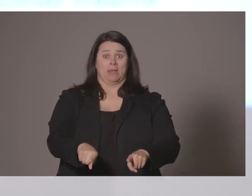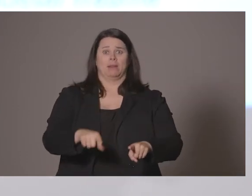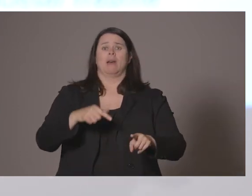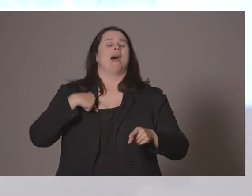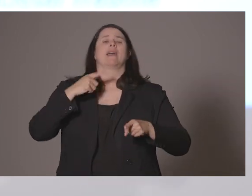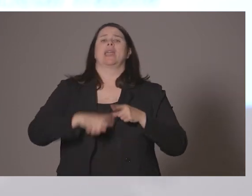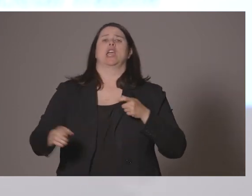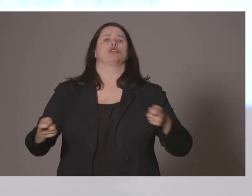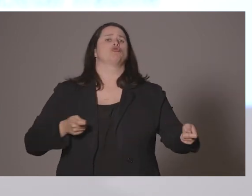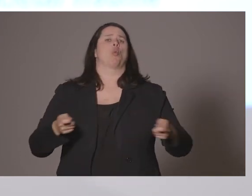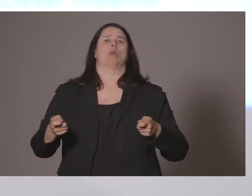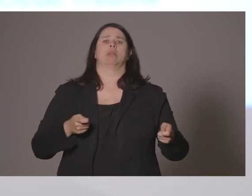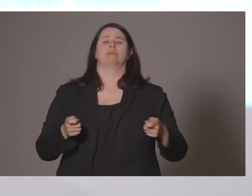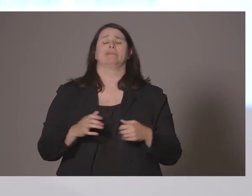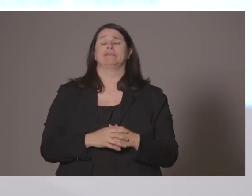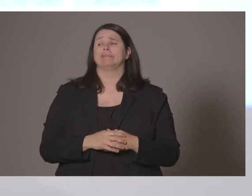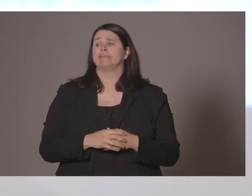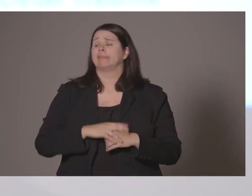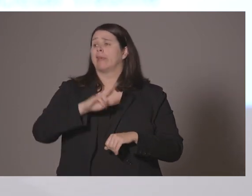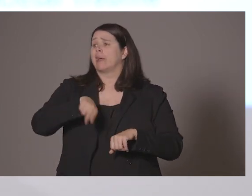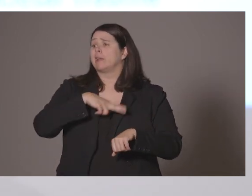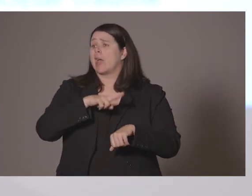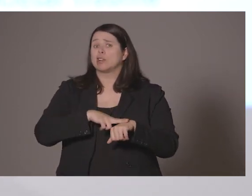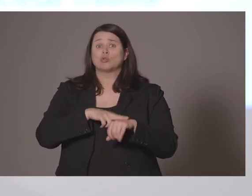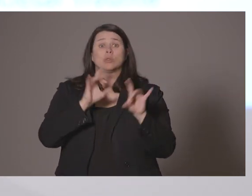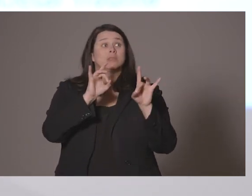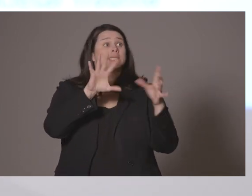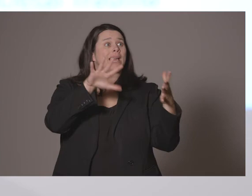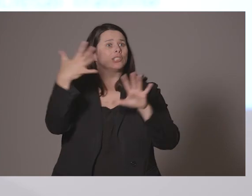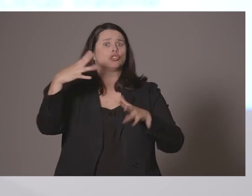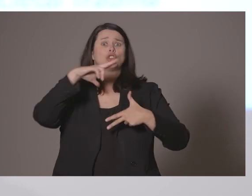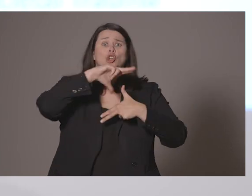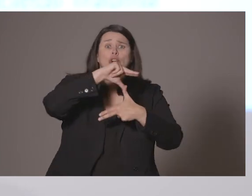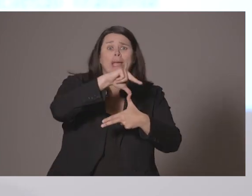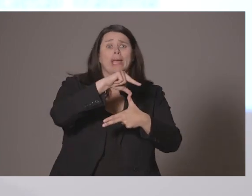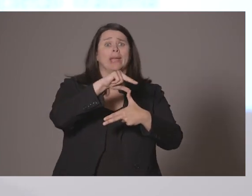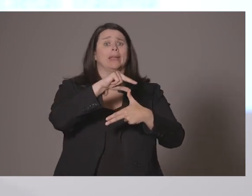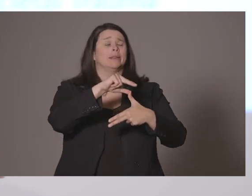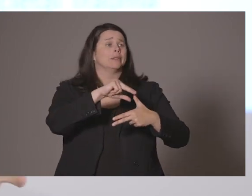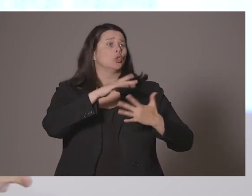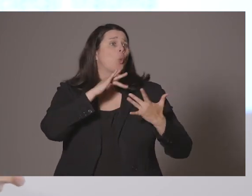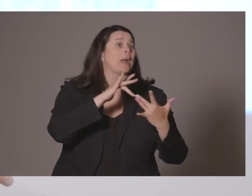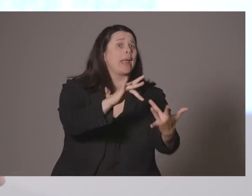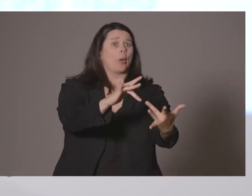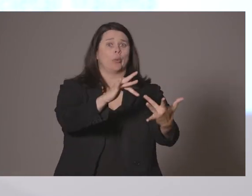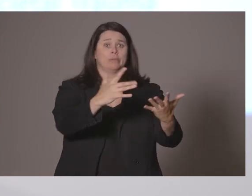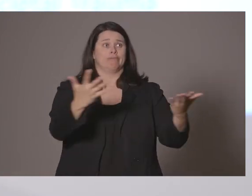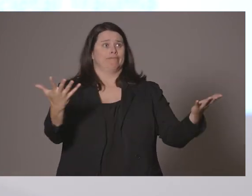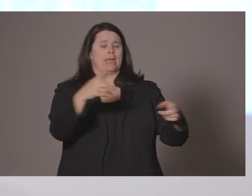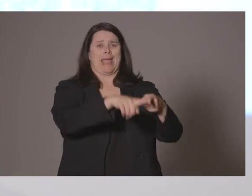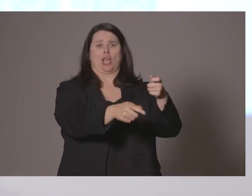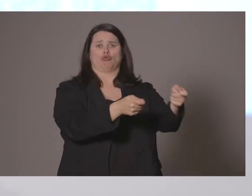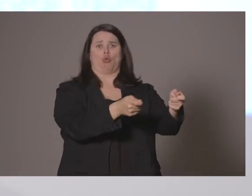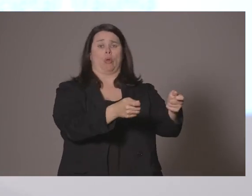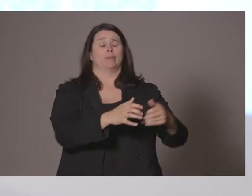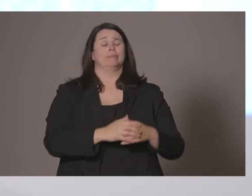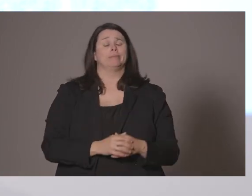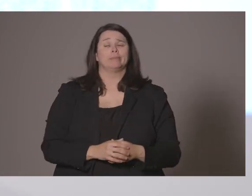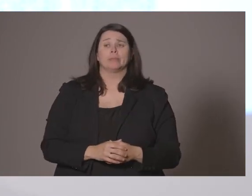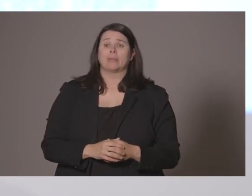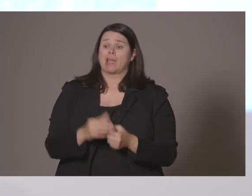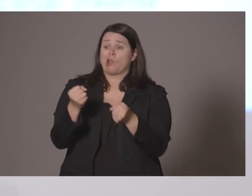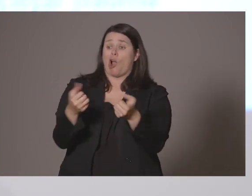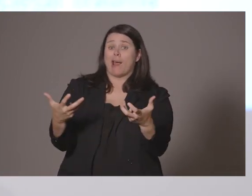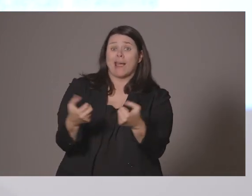natural disaster, whether that is a car accident, something like a parent, for